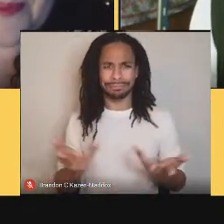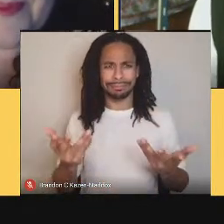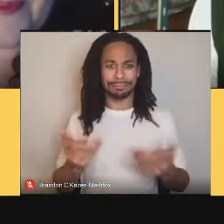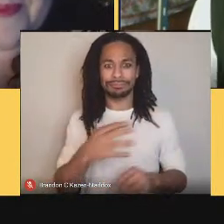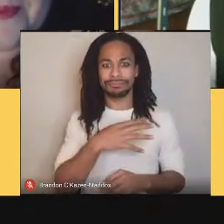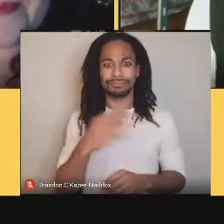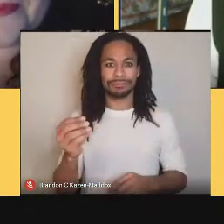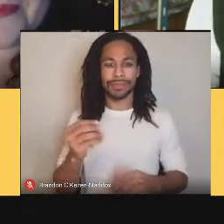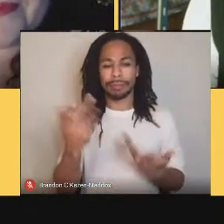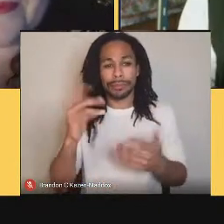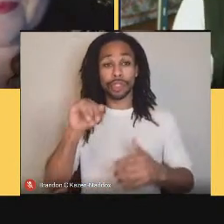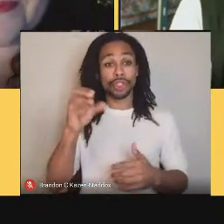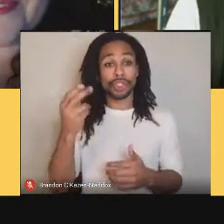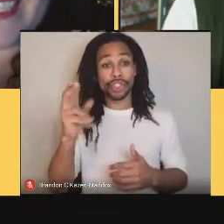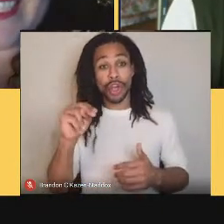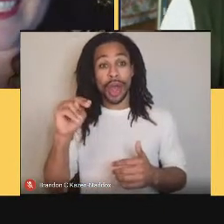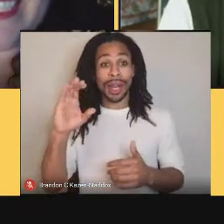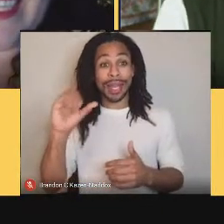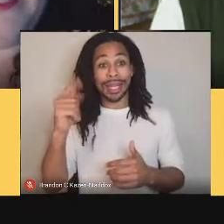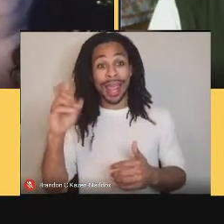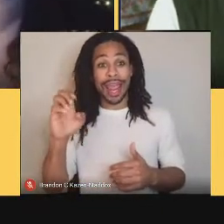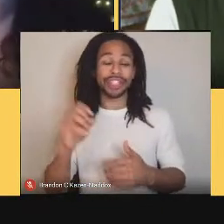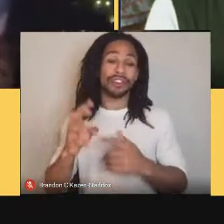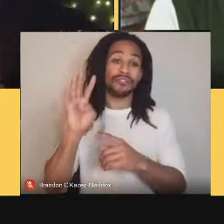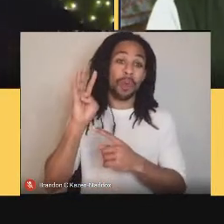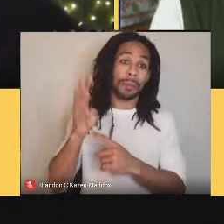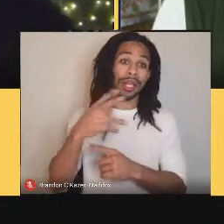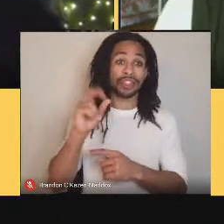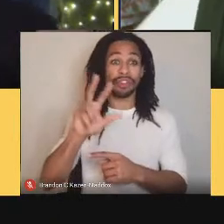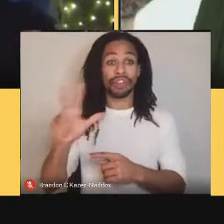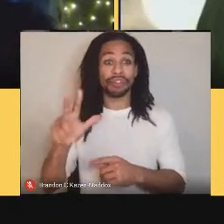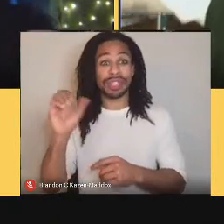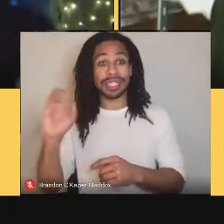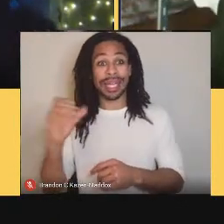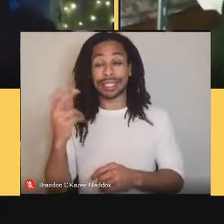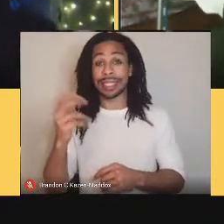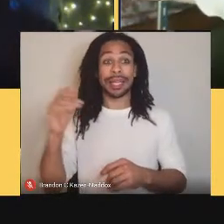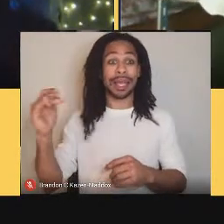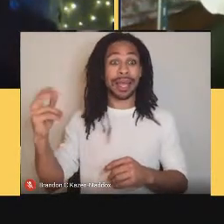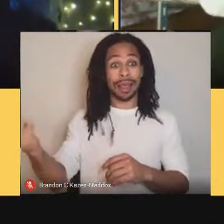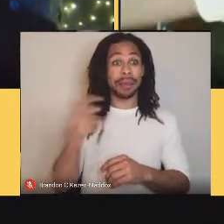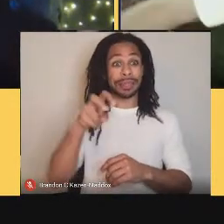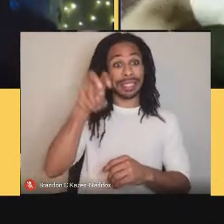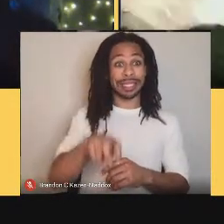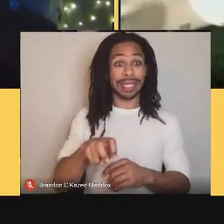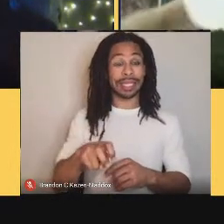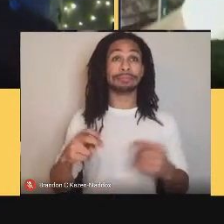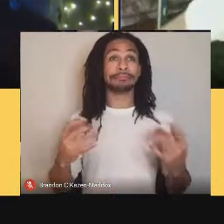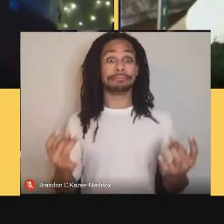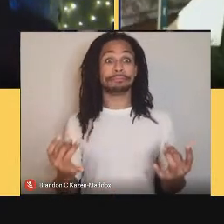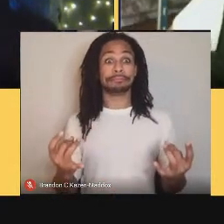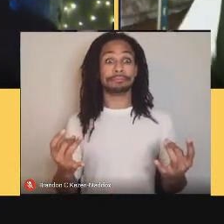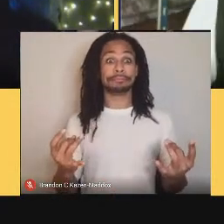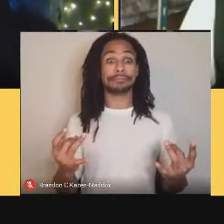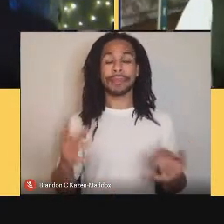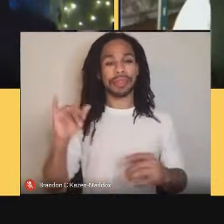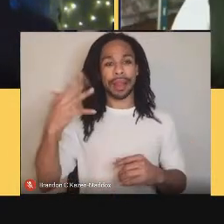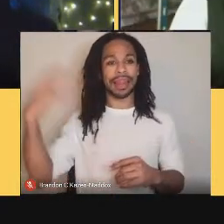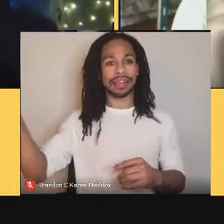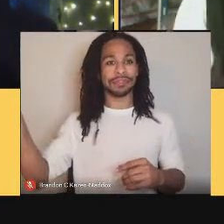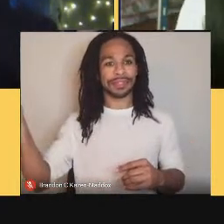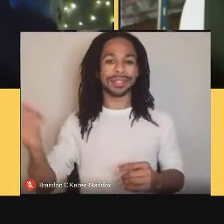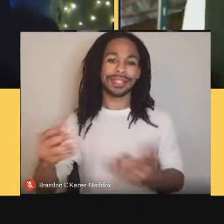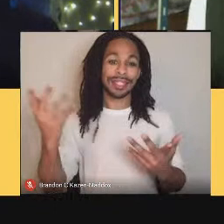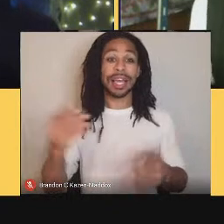John Cage's 4 minutes and 33 seconds where he just comes out on stage, sits down in front of the piano for 4 minutes and 33 seconds, gets up, bows, and walks off. You